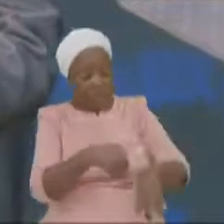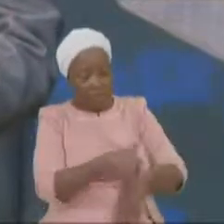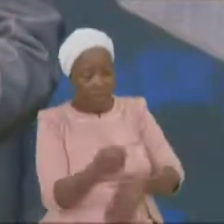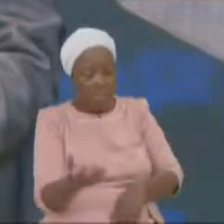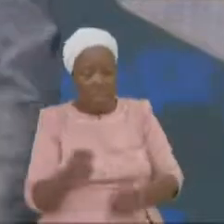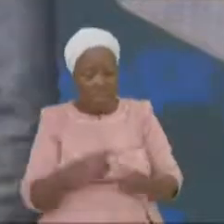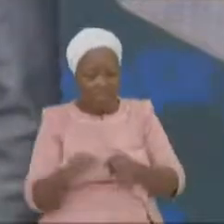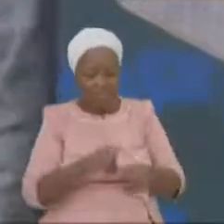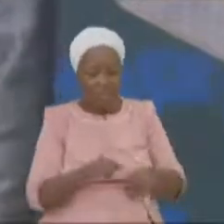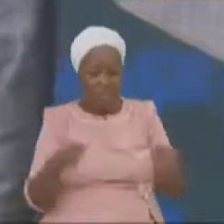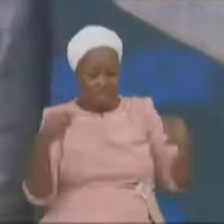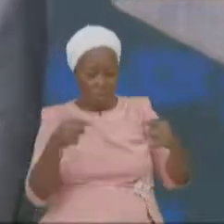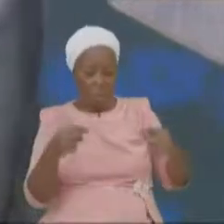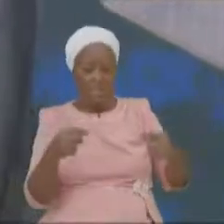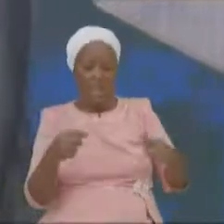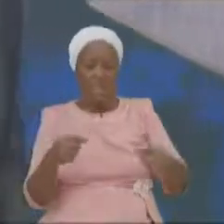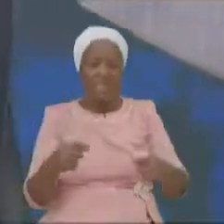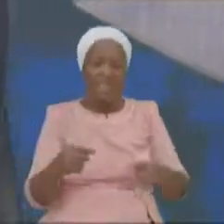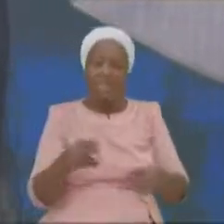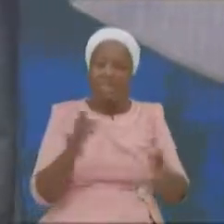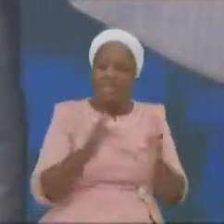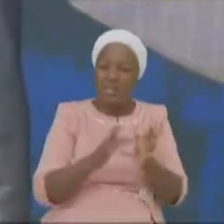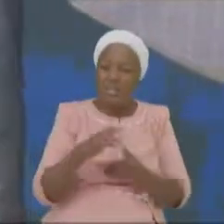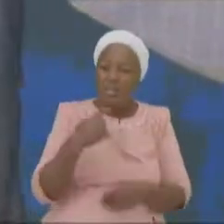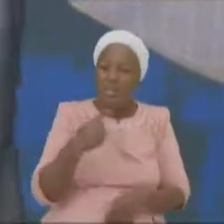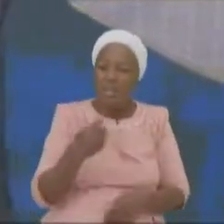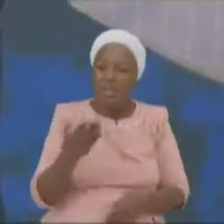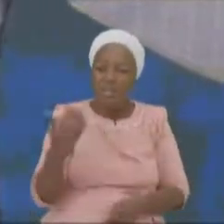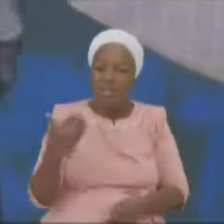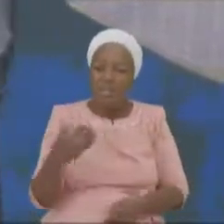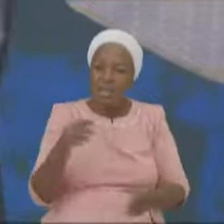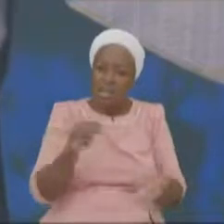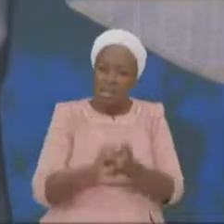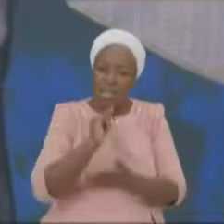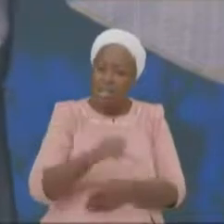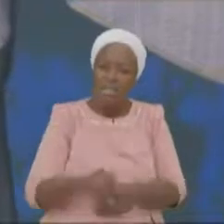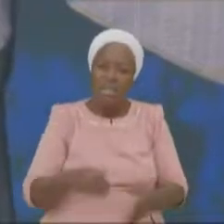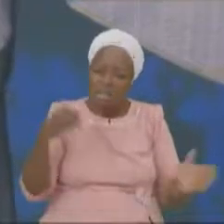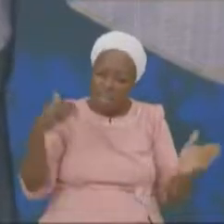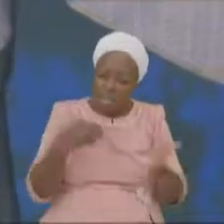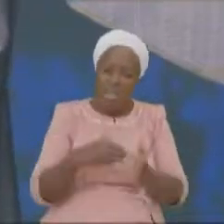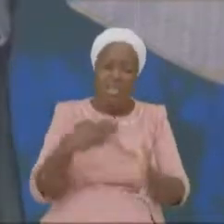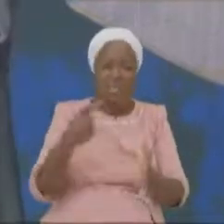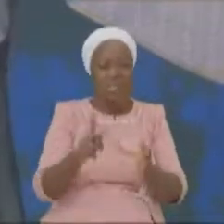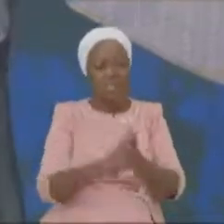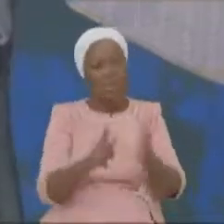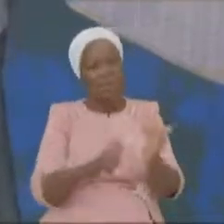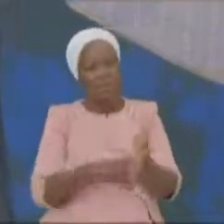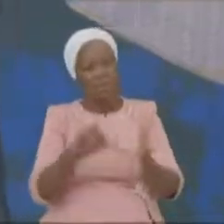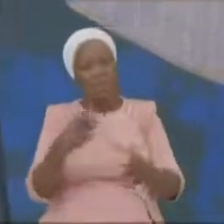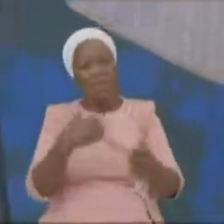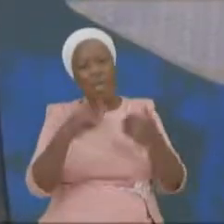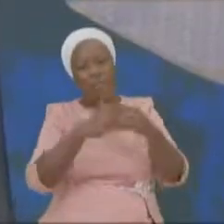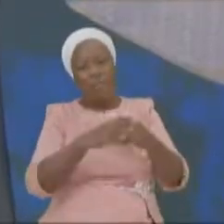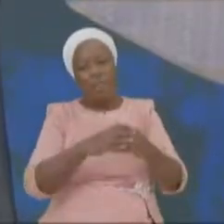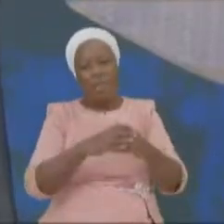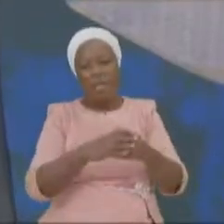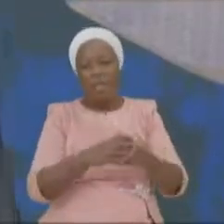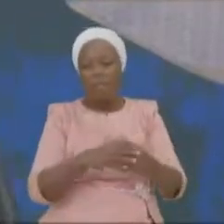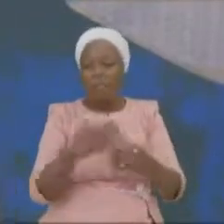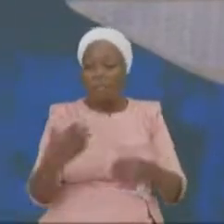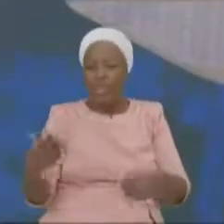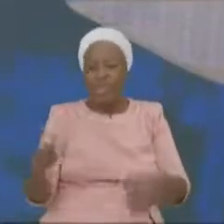the opposite. Jesus said, that's a contrary law. Life does not work that